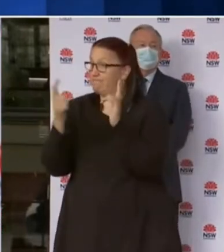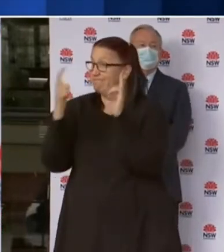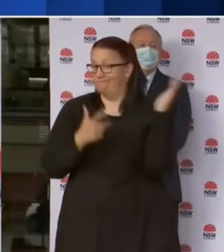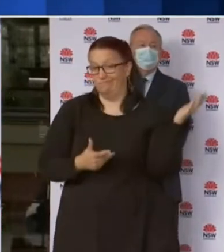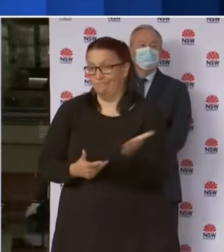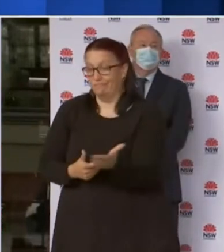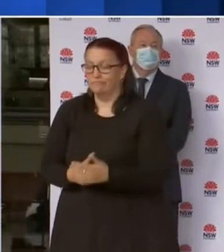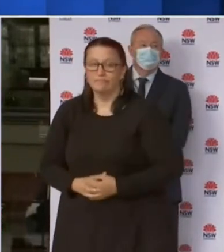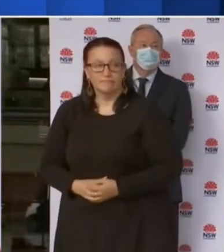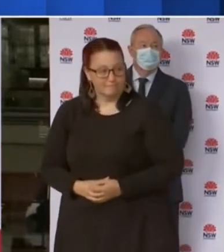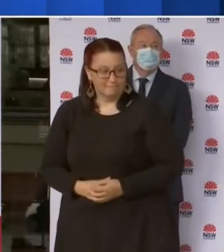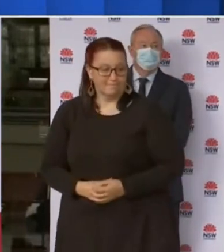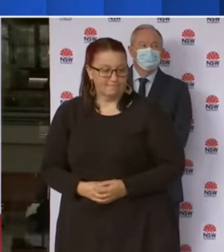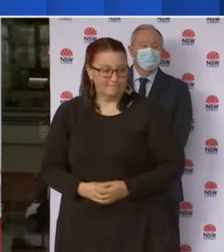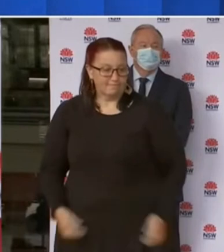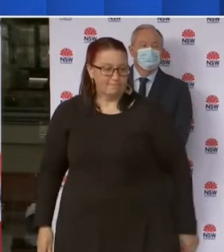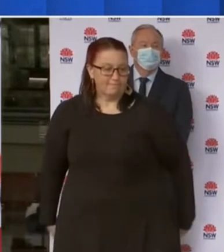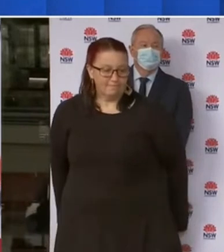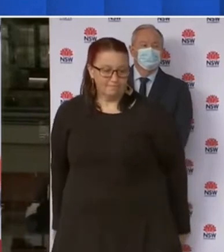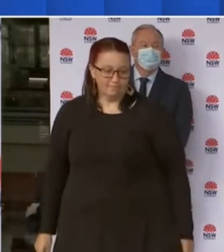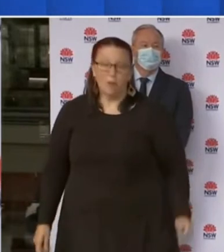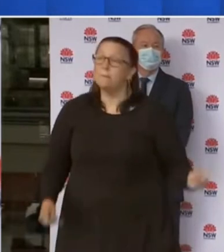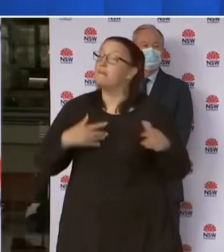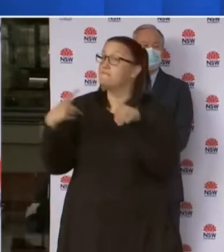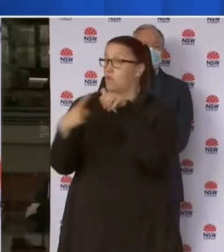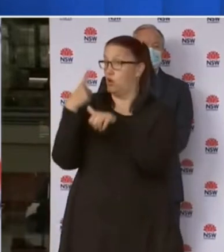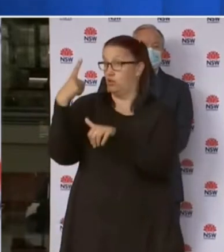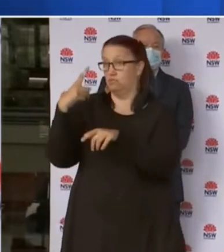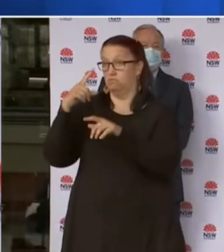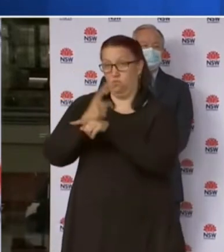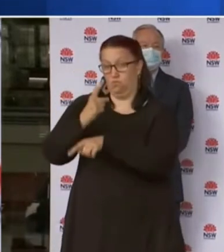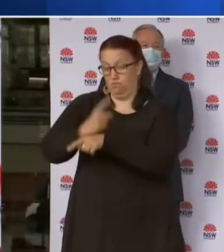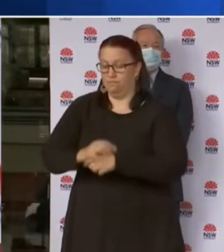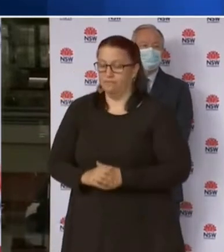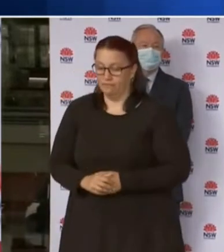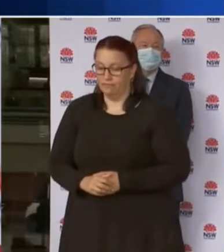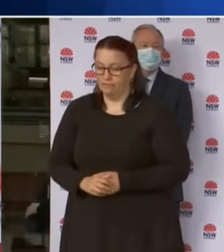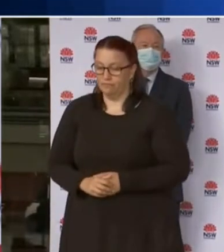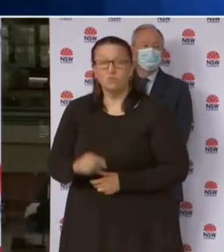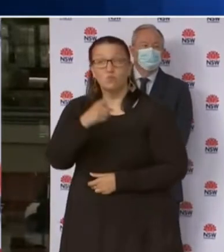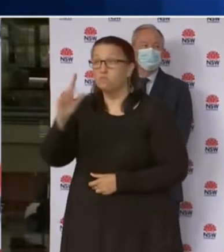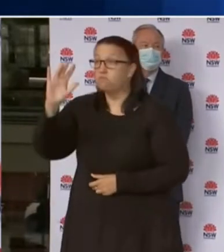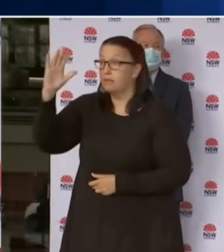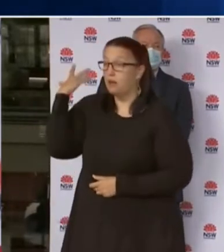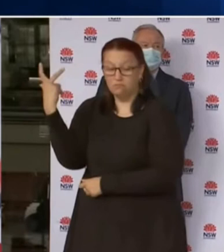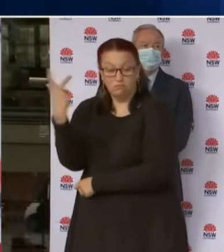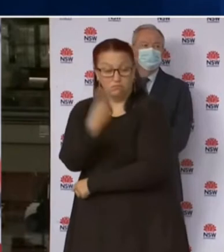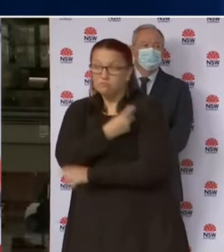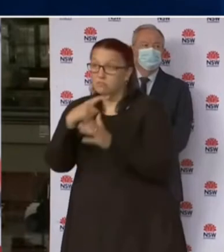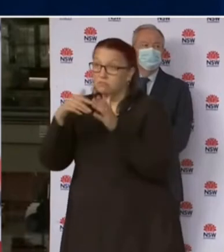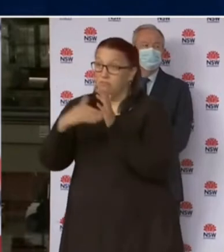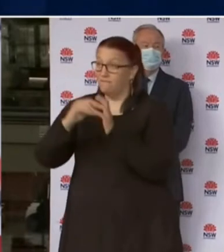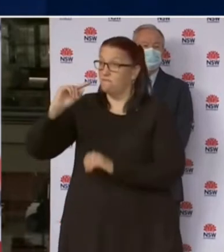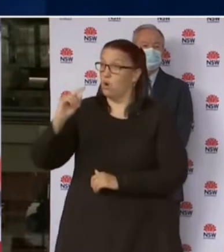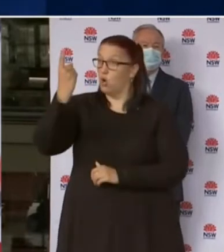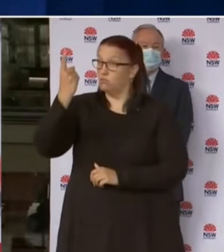I would suggest that everyone the first point anyone who has had a previous AstraZeneca dose who is due for their second AstraZeneca